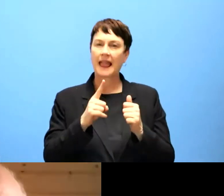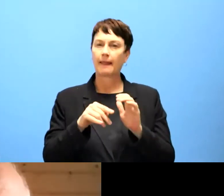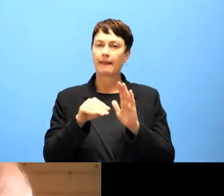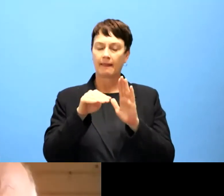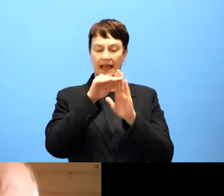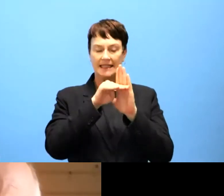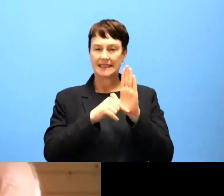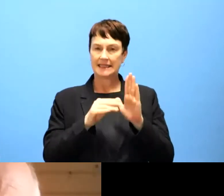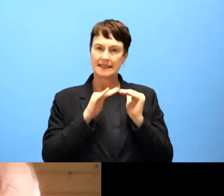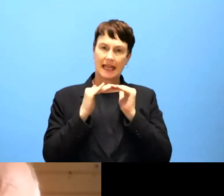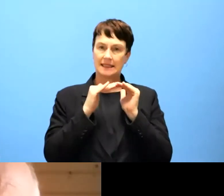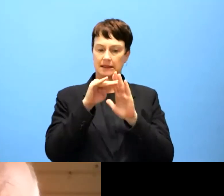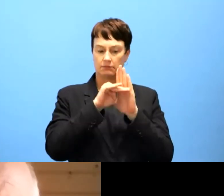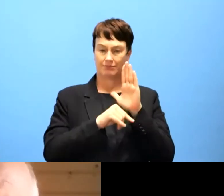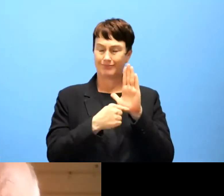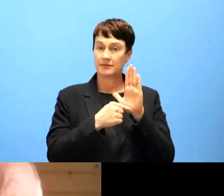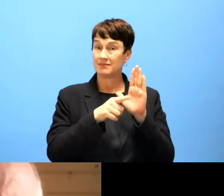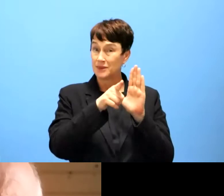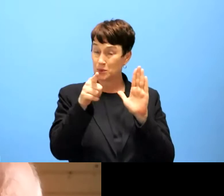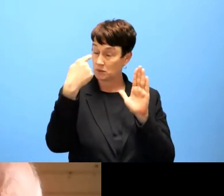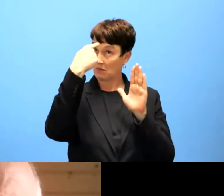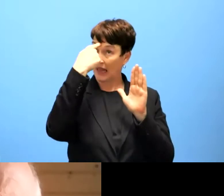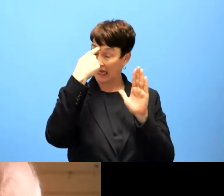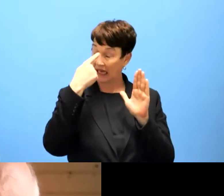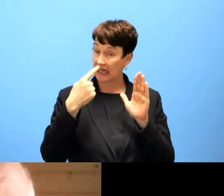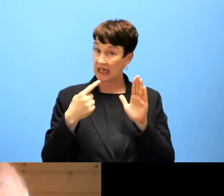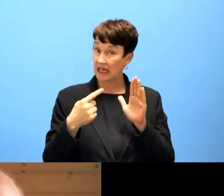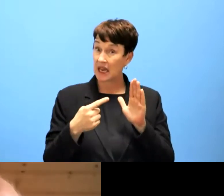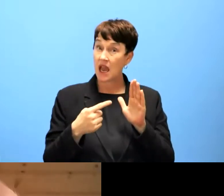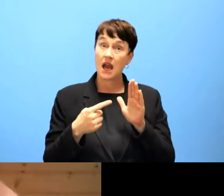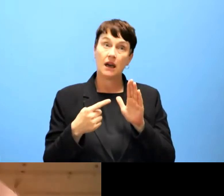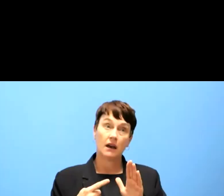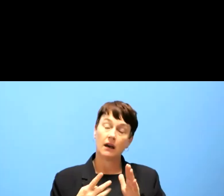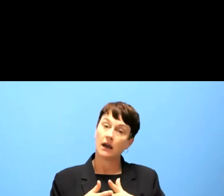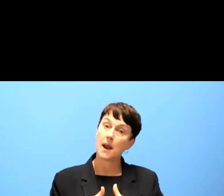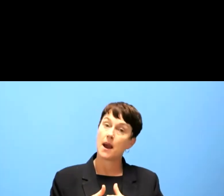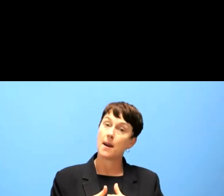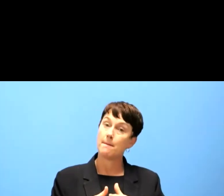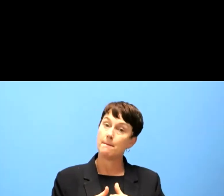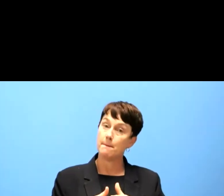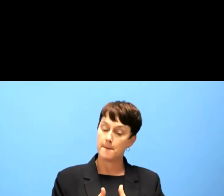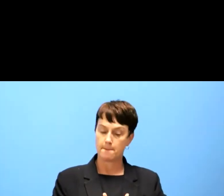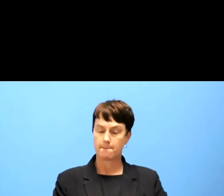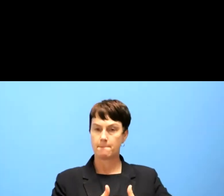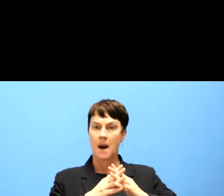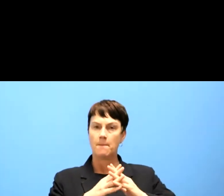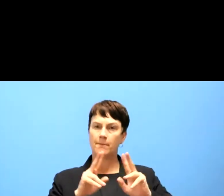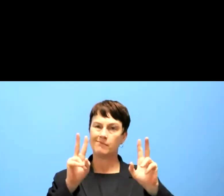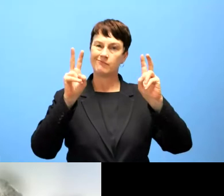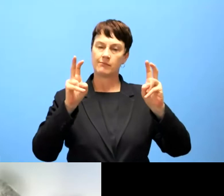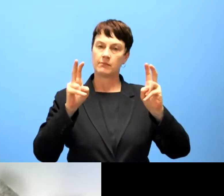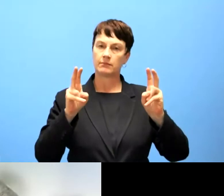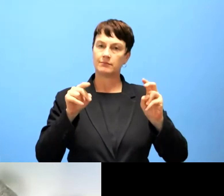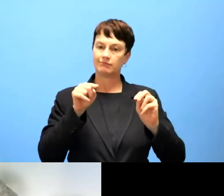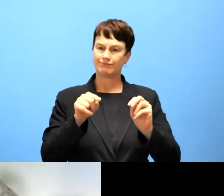do you think that we should, or we or somebody should create a how to meet, or what is whose responsible is that, and how can we